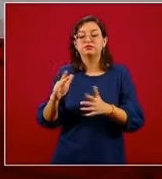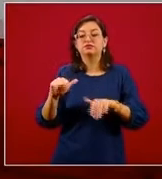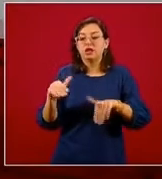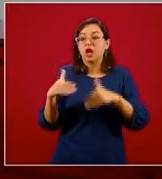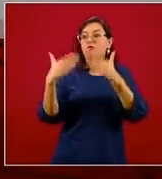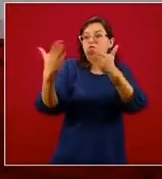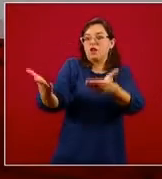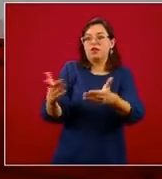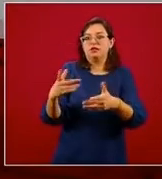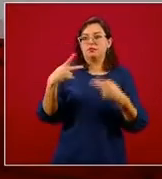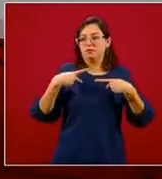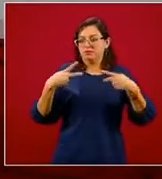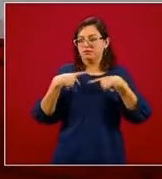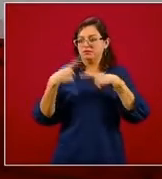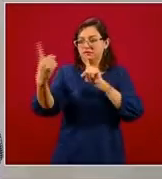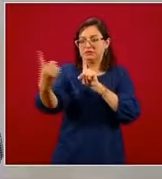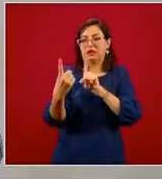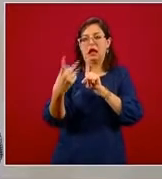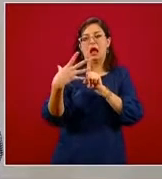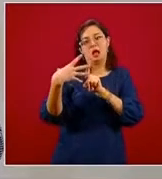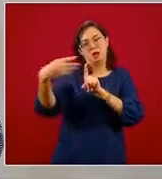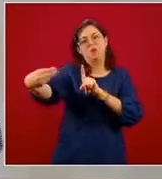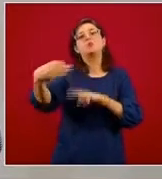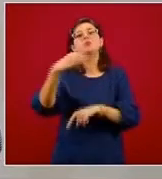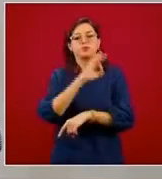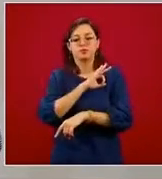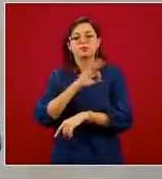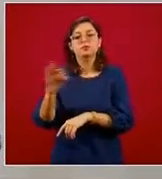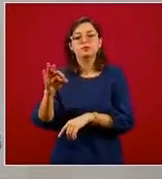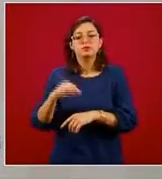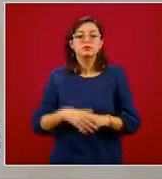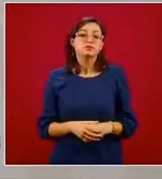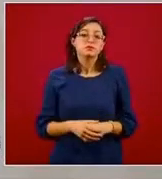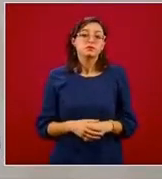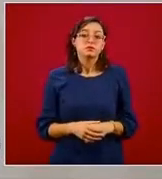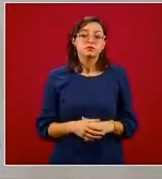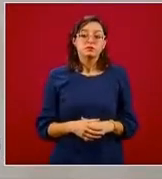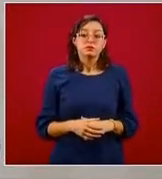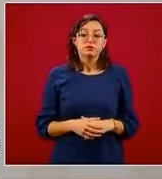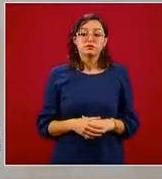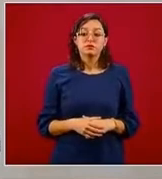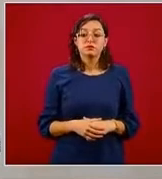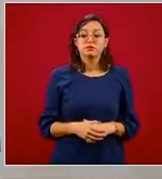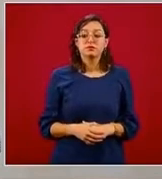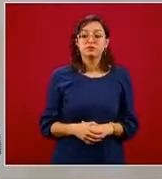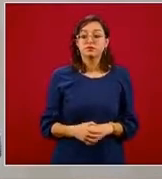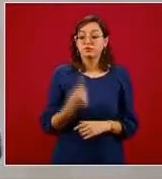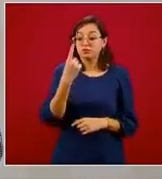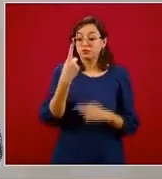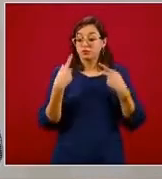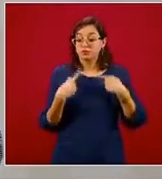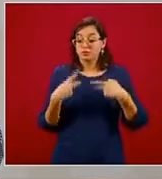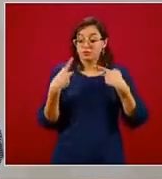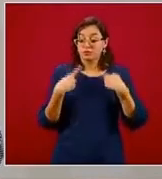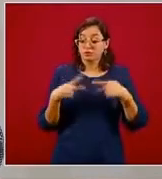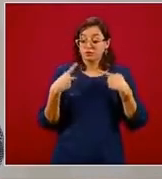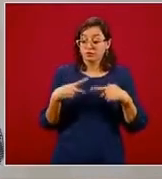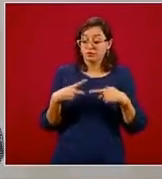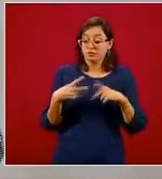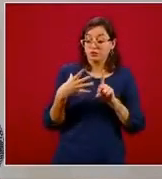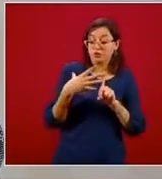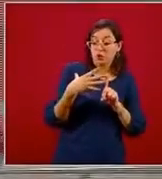say you're not in their personal space, then, well, if you're not in personal space and you're observing the